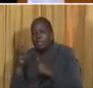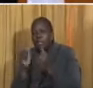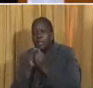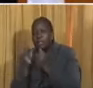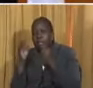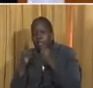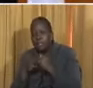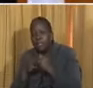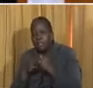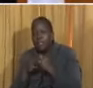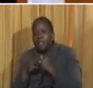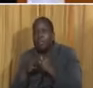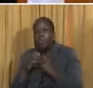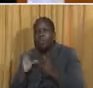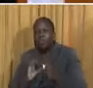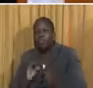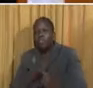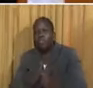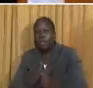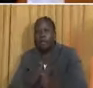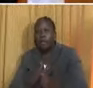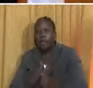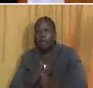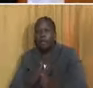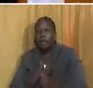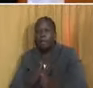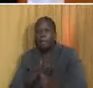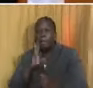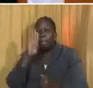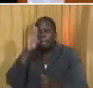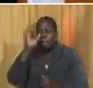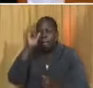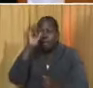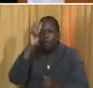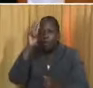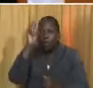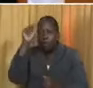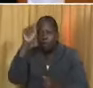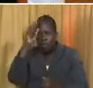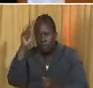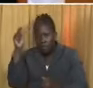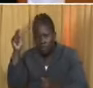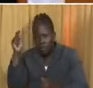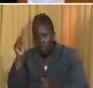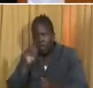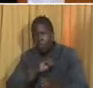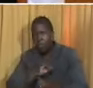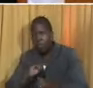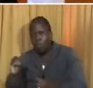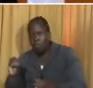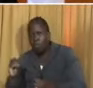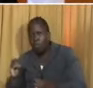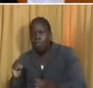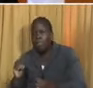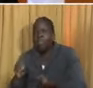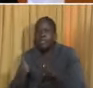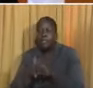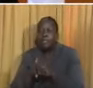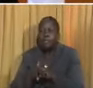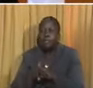Commissioners Mwachanya, Dr. Kibiwot Kurgat, and Consolata Nkatha, who was the vice